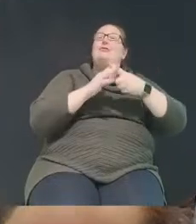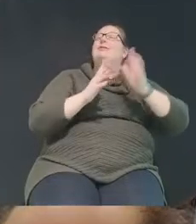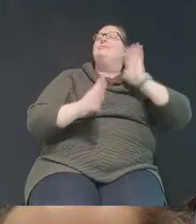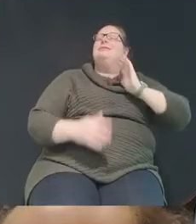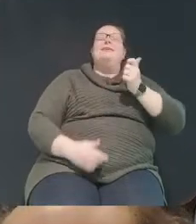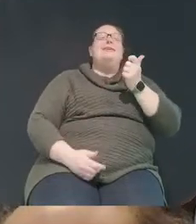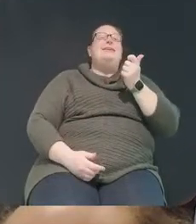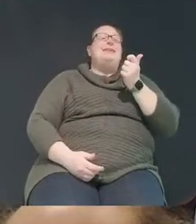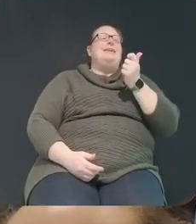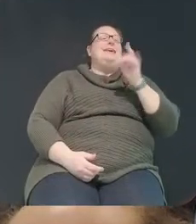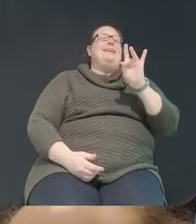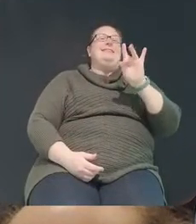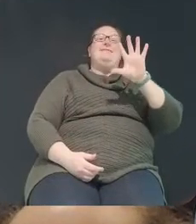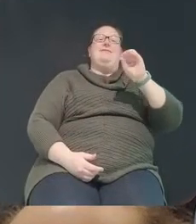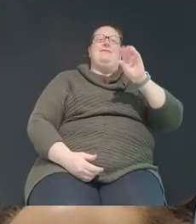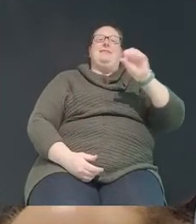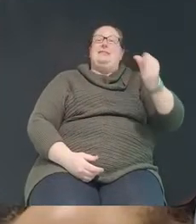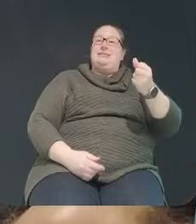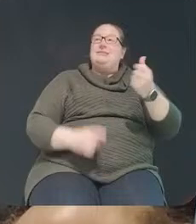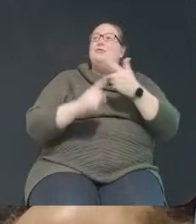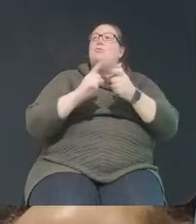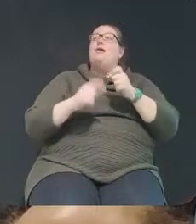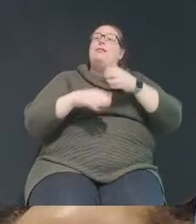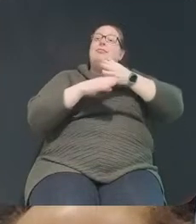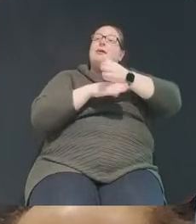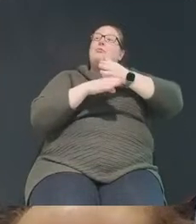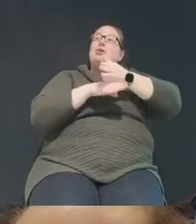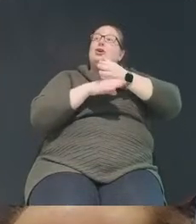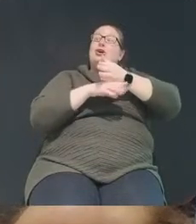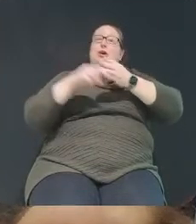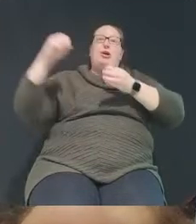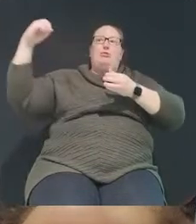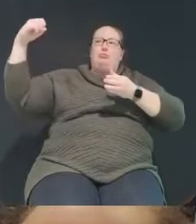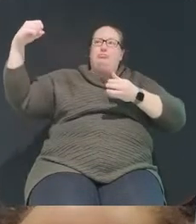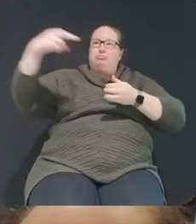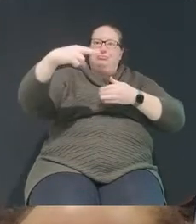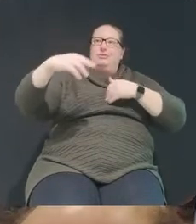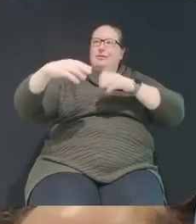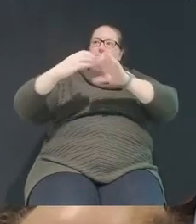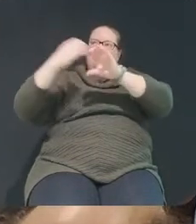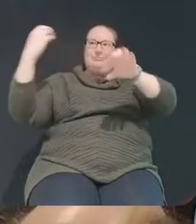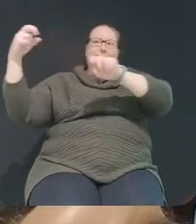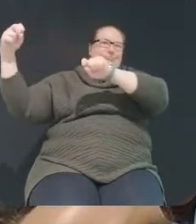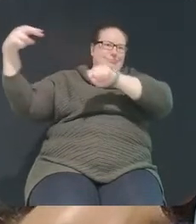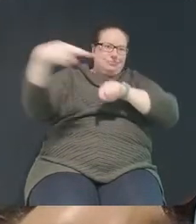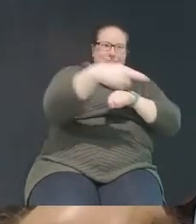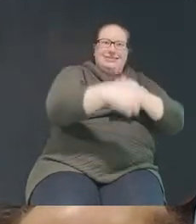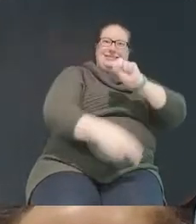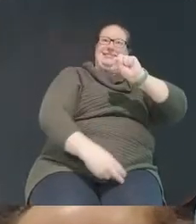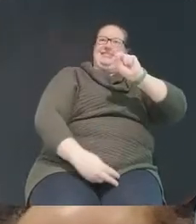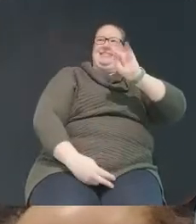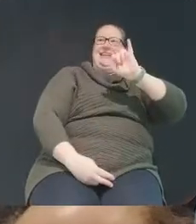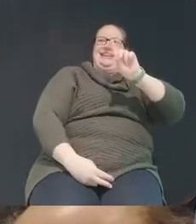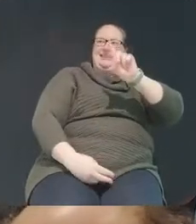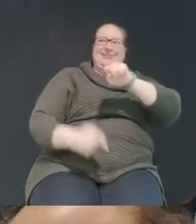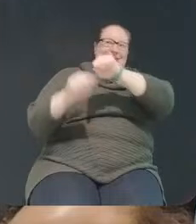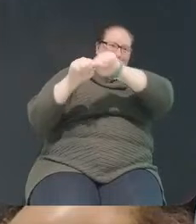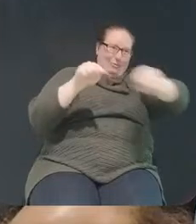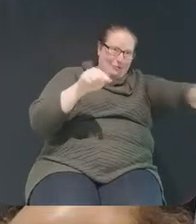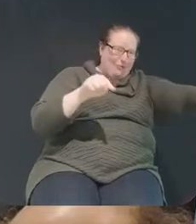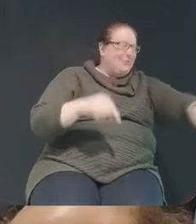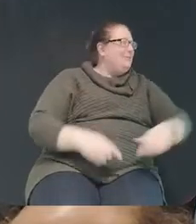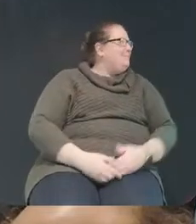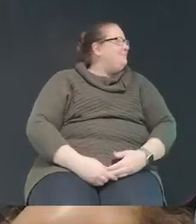lumber was skidded down from First Hill along Yesler Way to lumber mills on the waterfront. Over the years, it's also become an